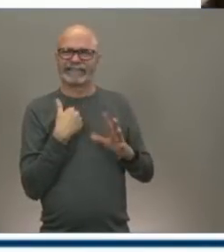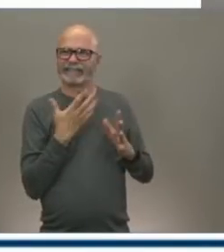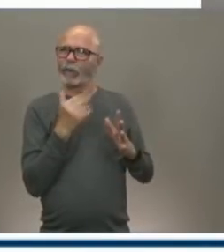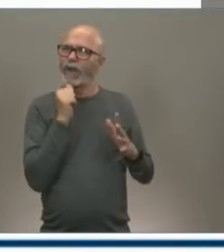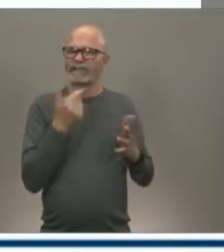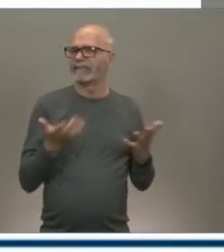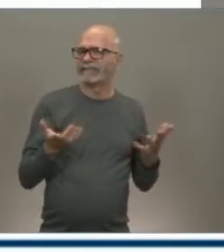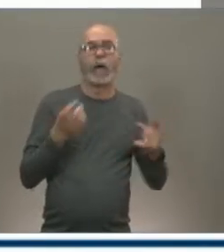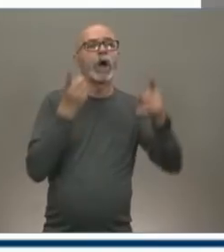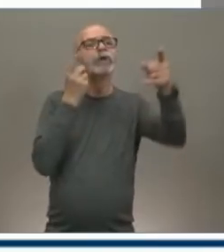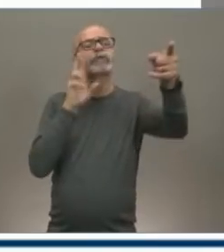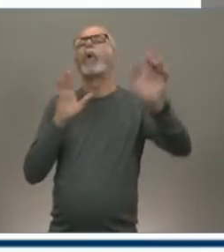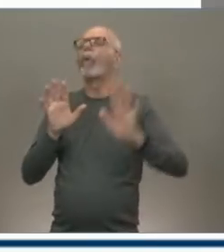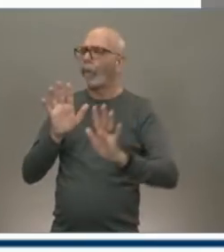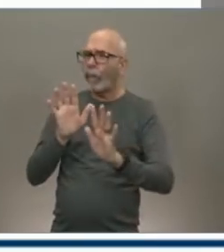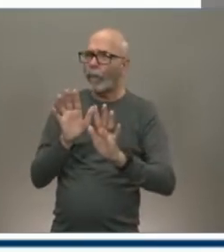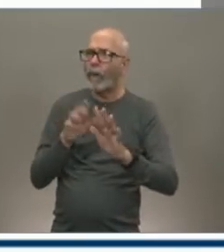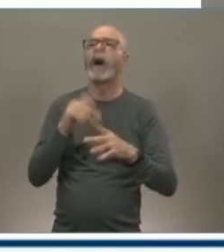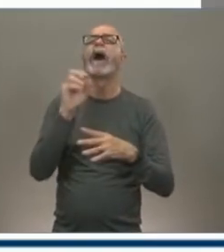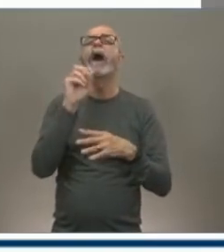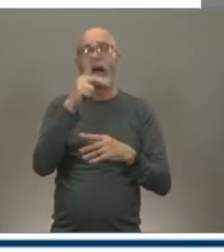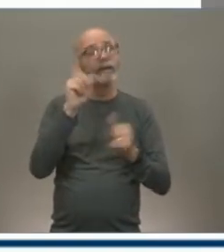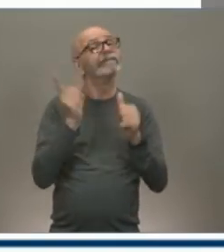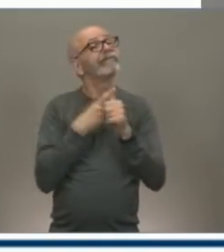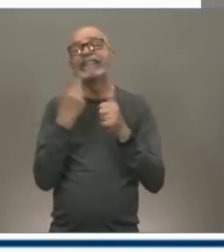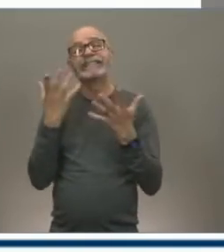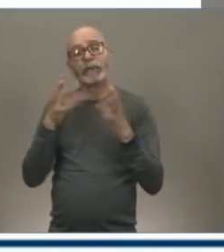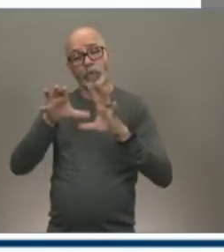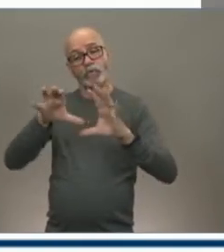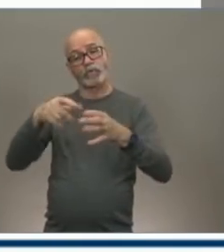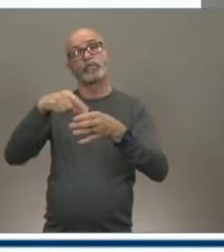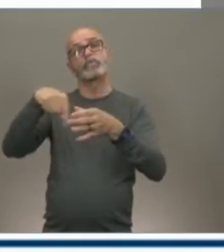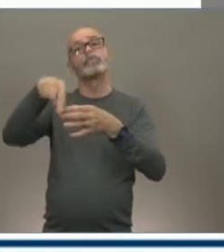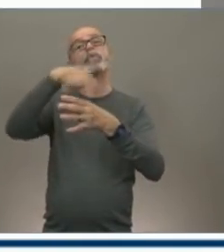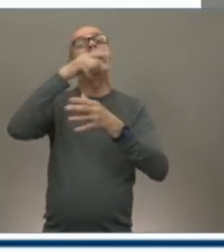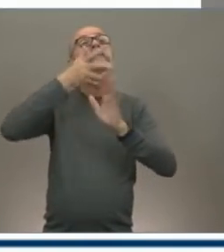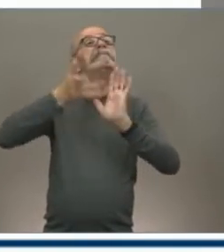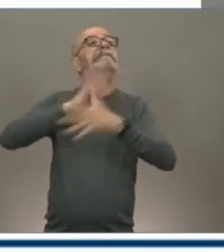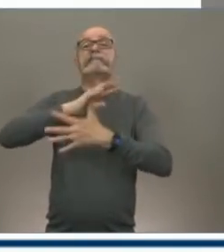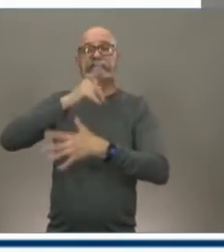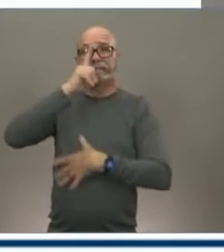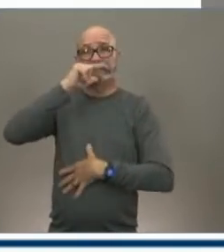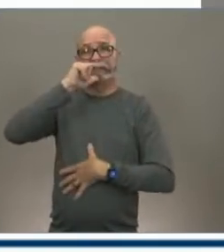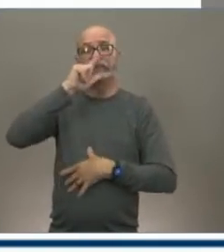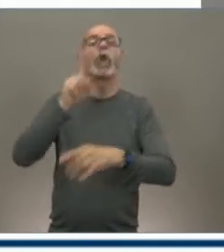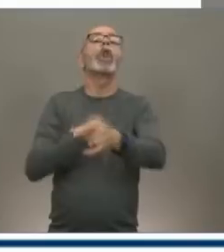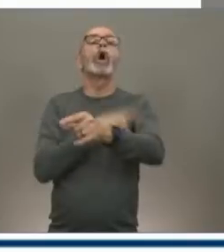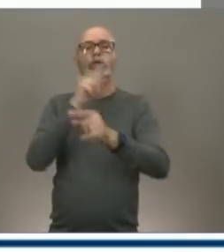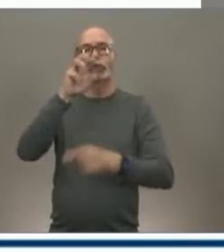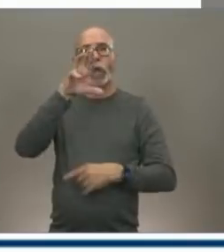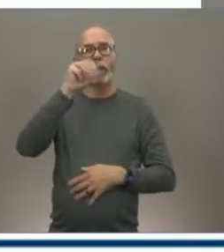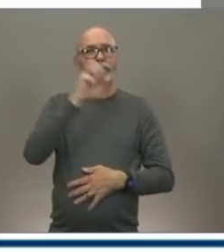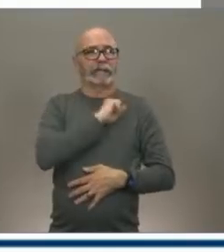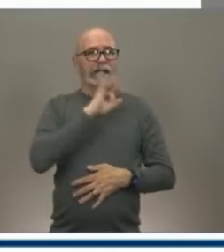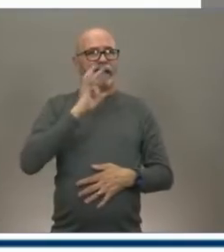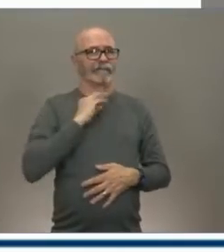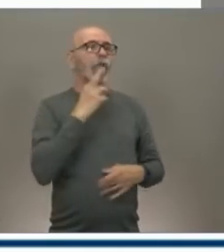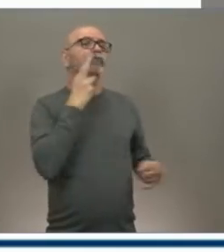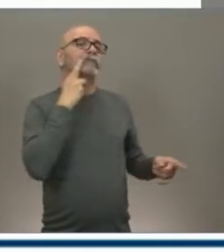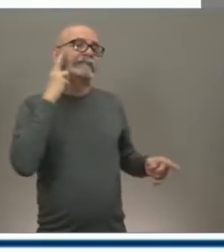that are in that prioritization include long-term care staff and residents, healthcare workers directly involved